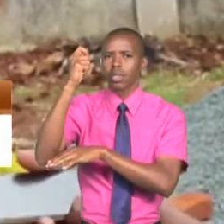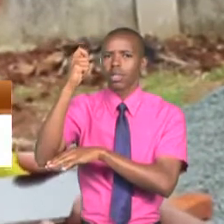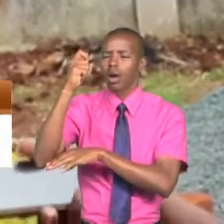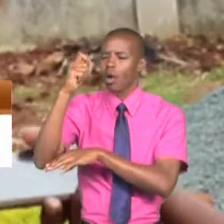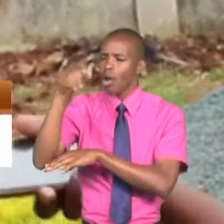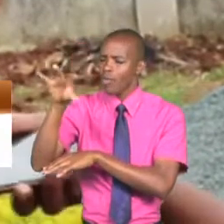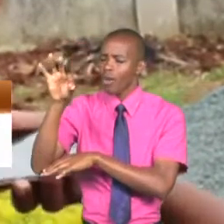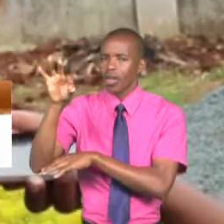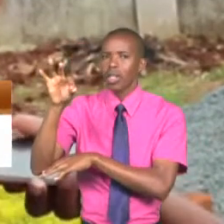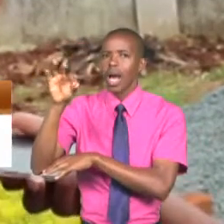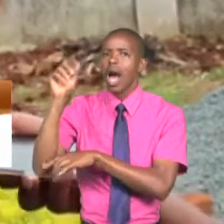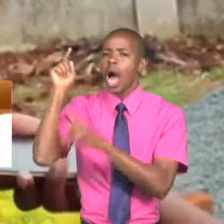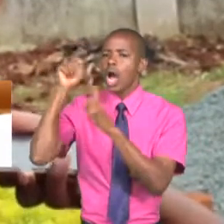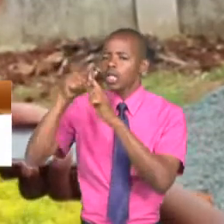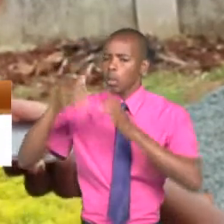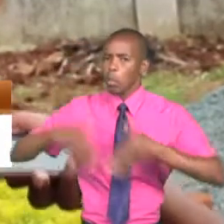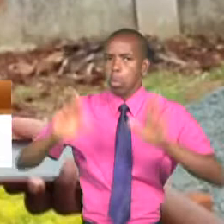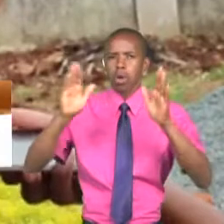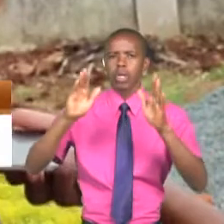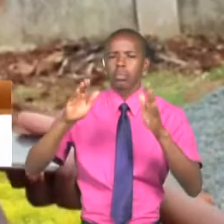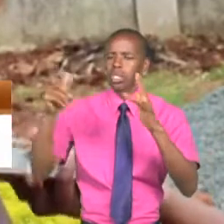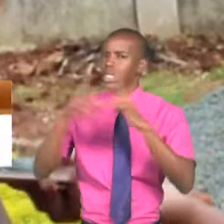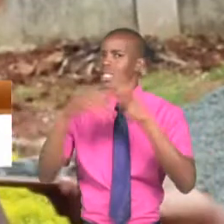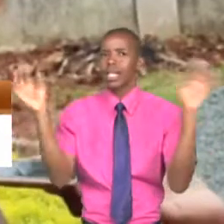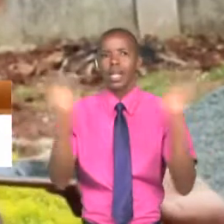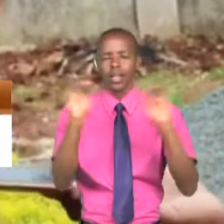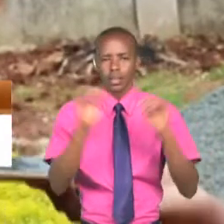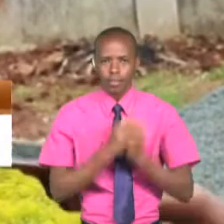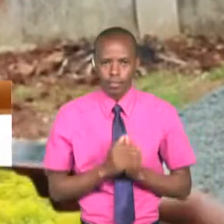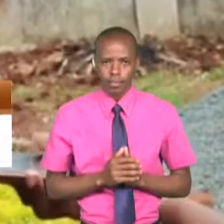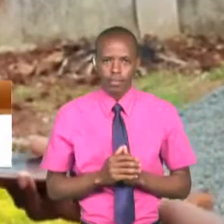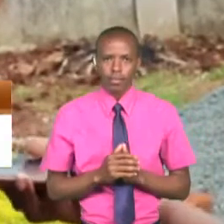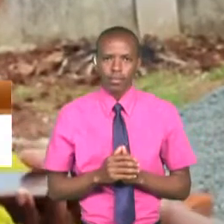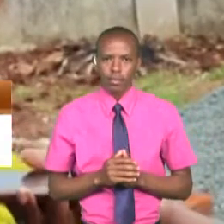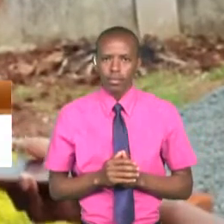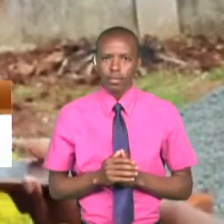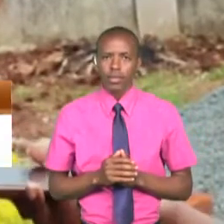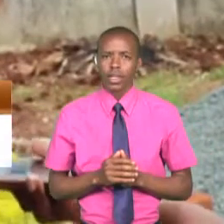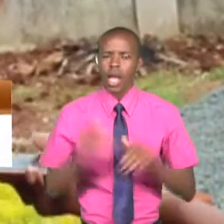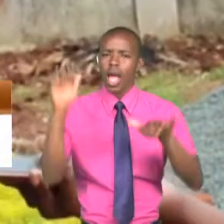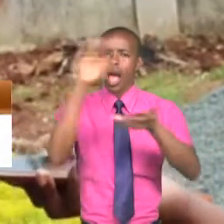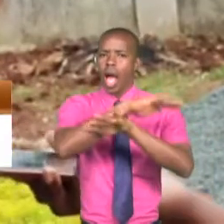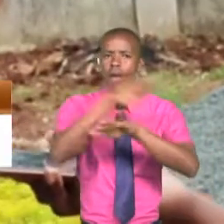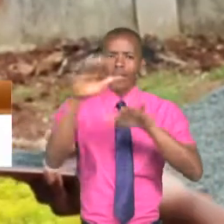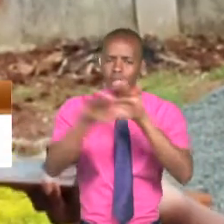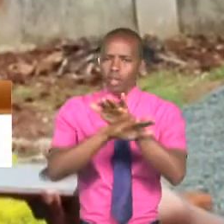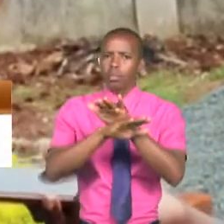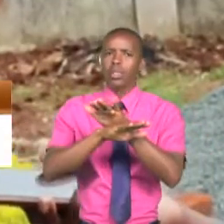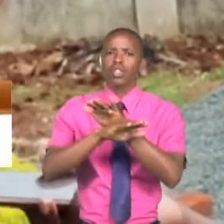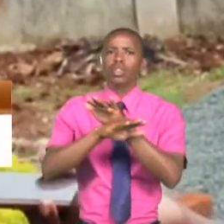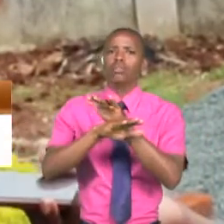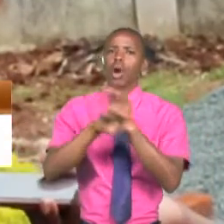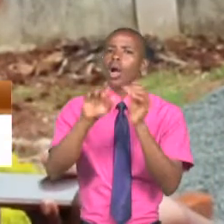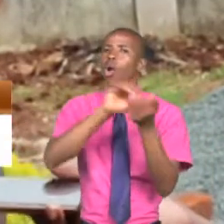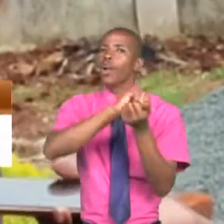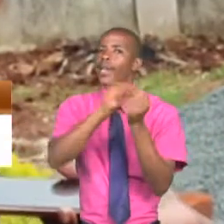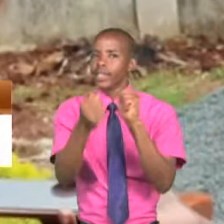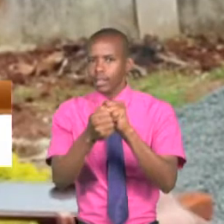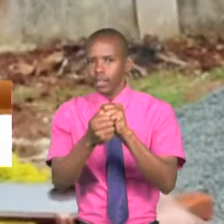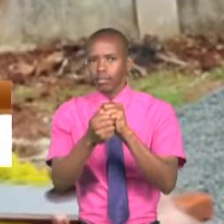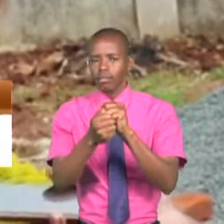Until he was born, it should have not been started. That everything should be corrected.